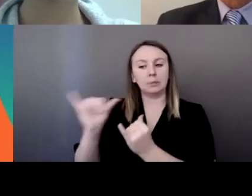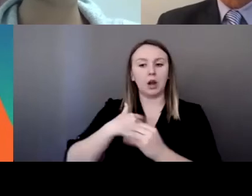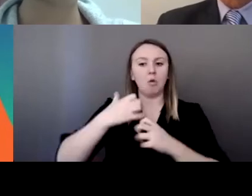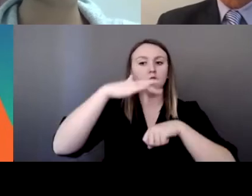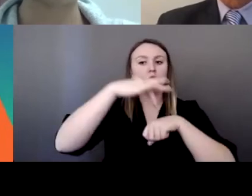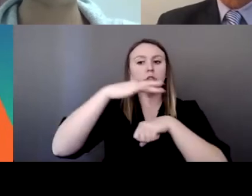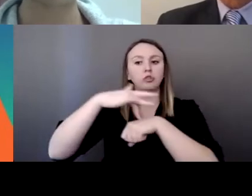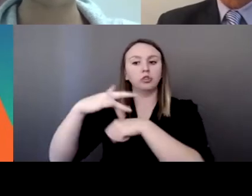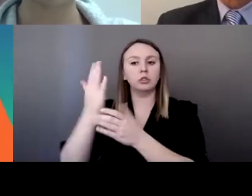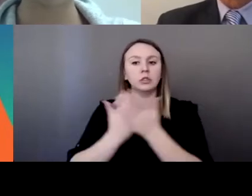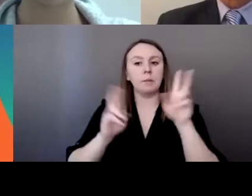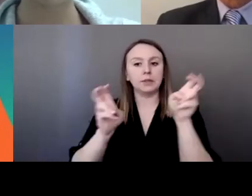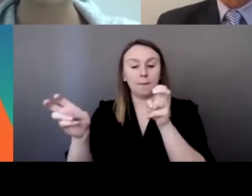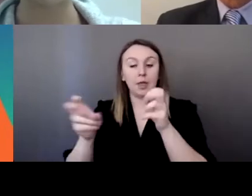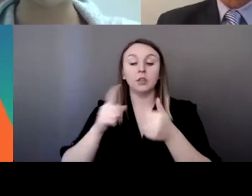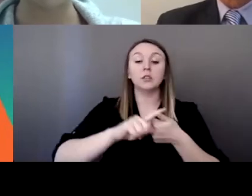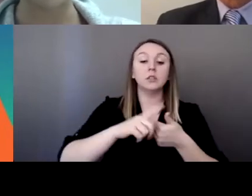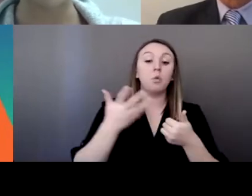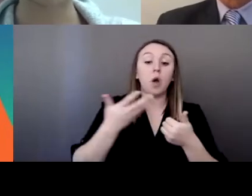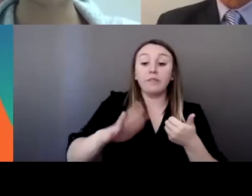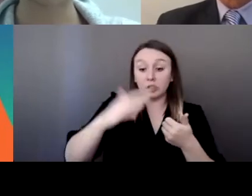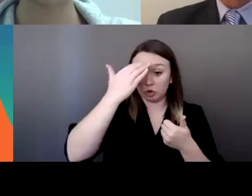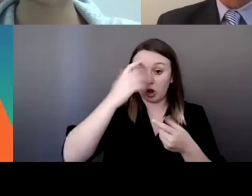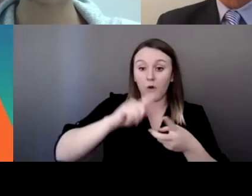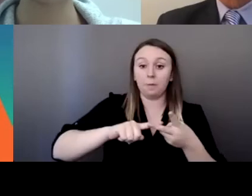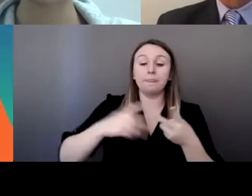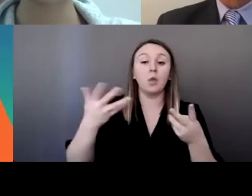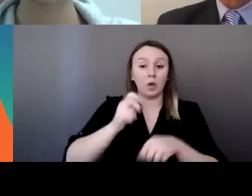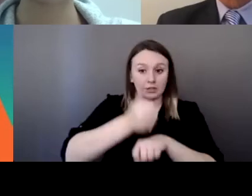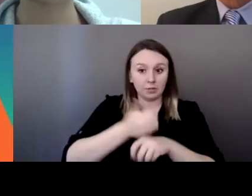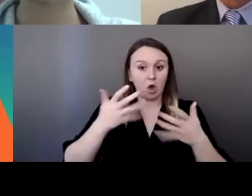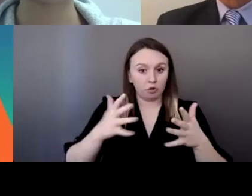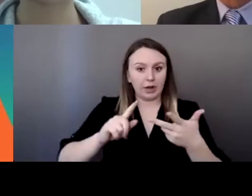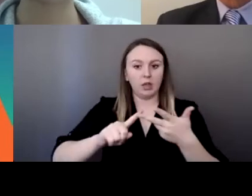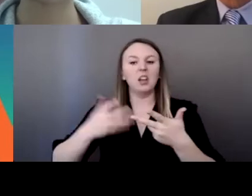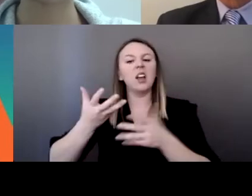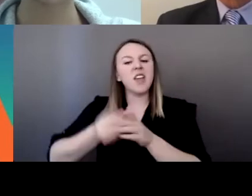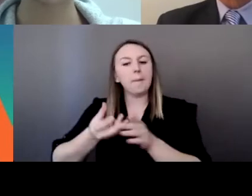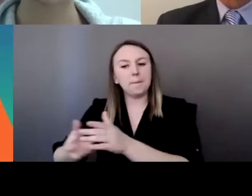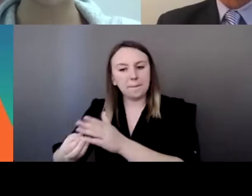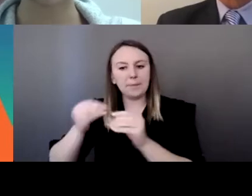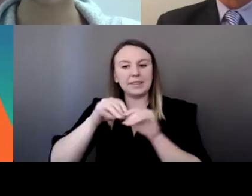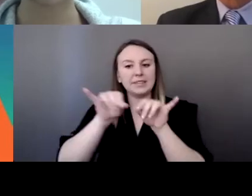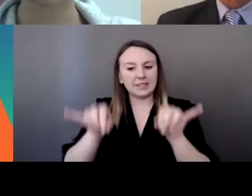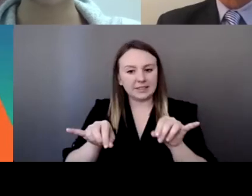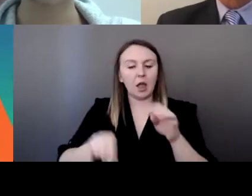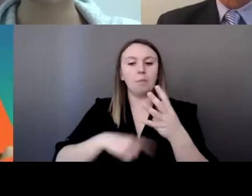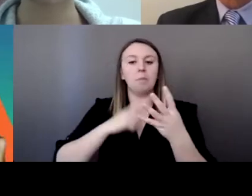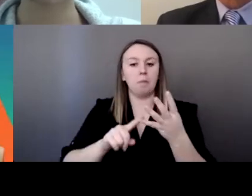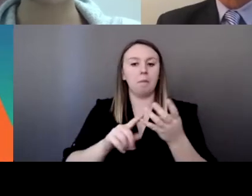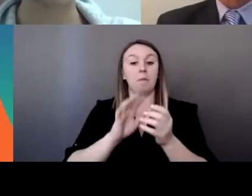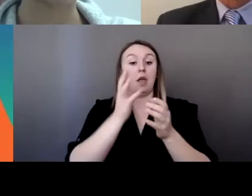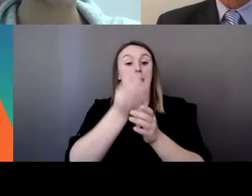what do we already know? What's already in place? What are the gaps? And how do we kind of address those gaps? So those are sort